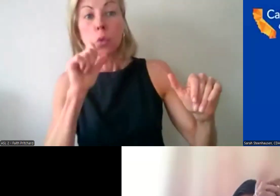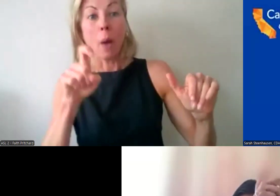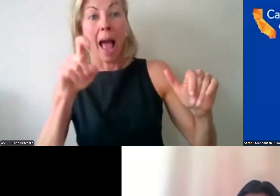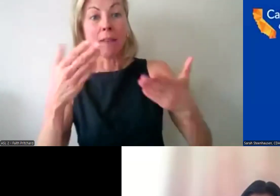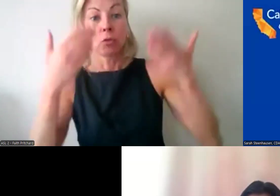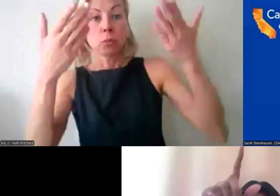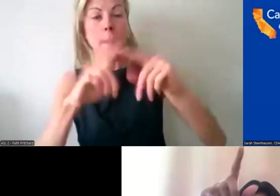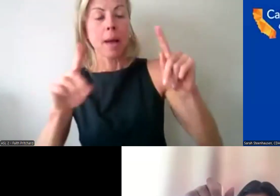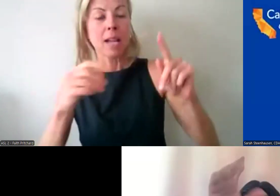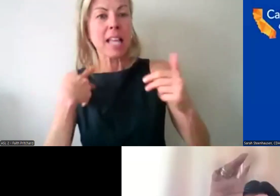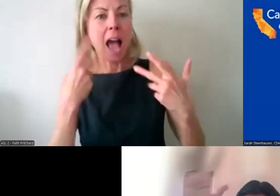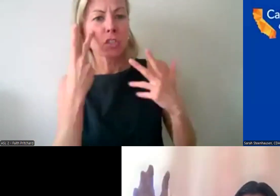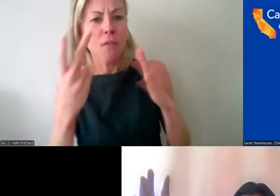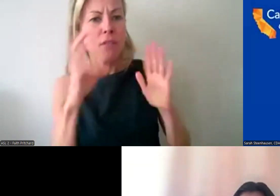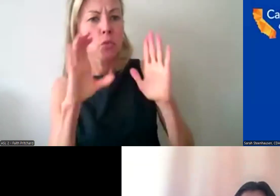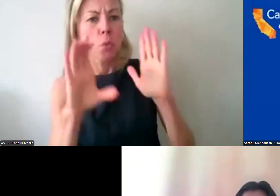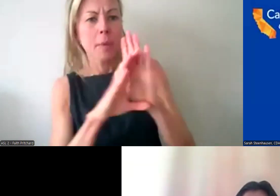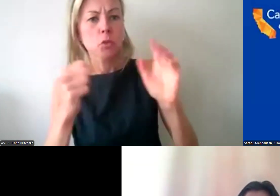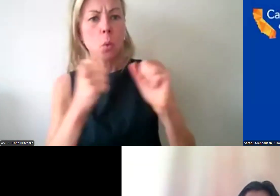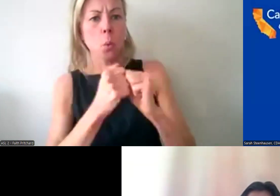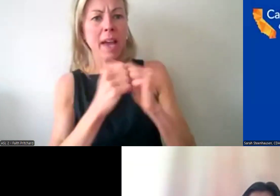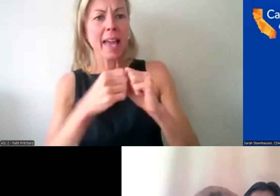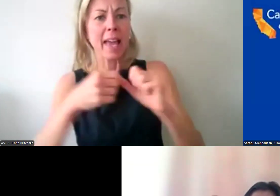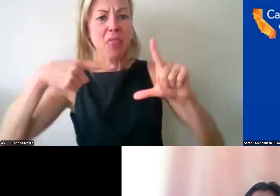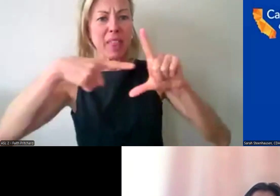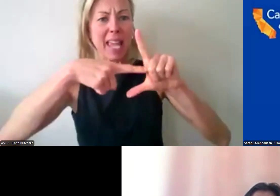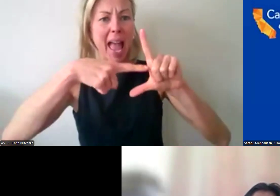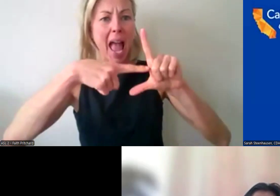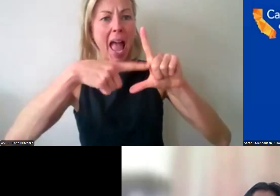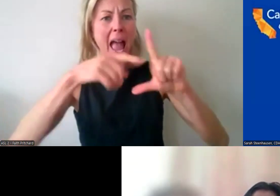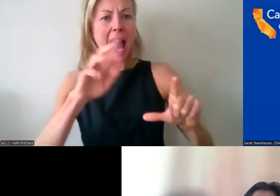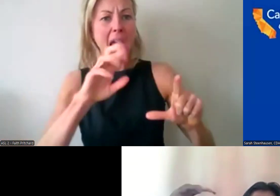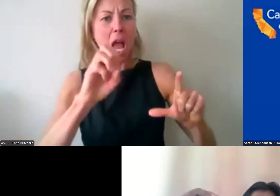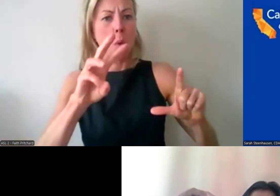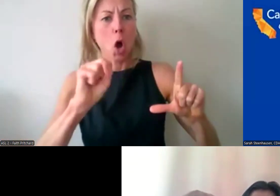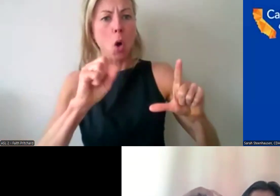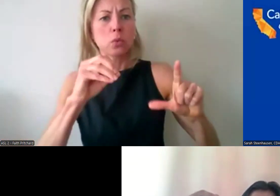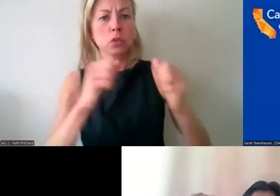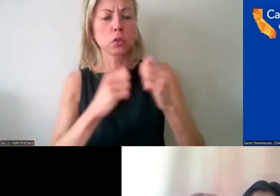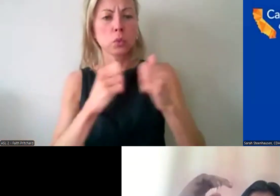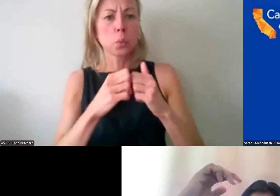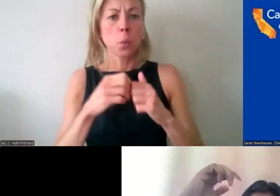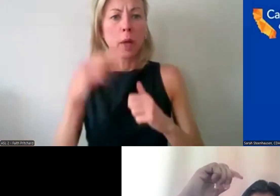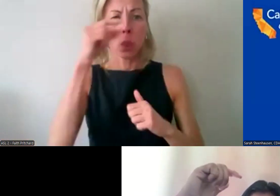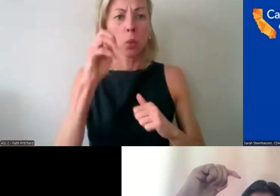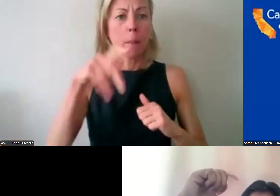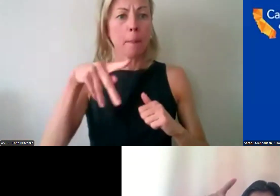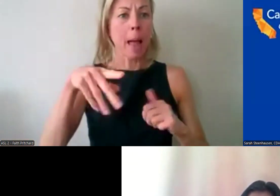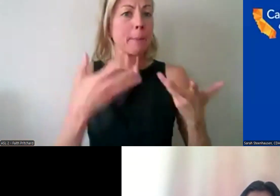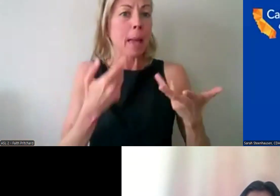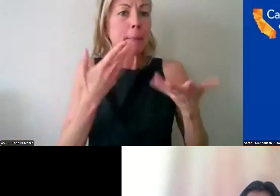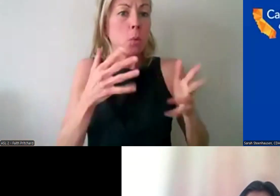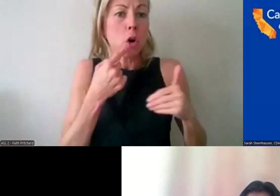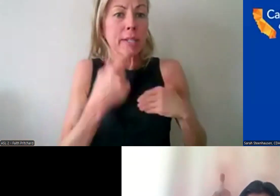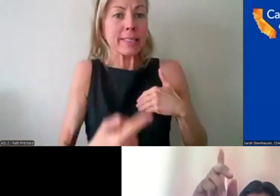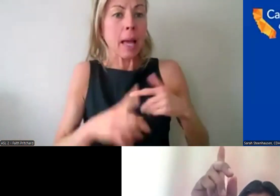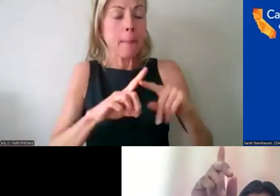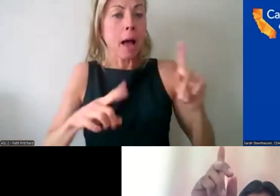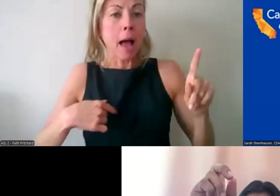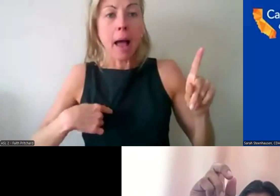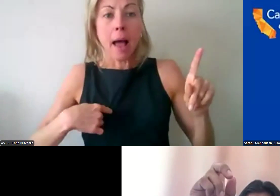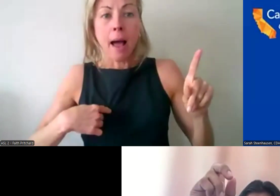visual, the with the arrows, the little map. One thing I noticed, and maybe you spoke to this and I missed it, but I saw that the arrow